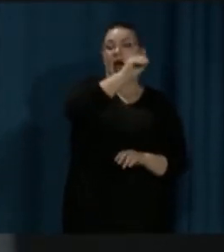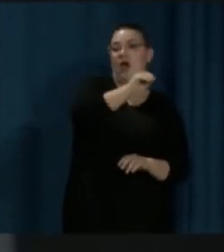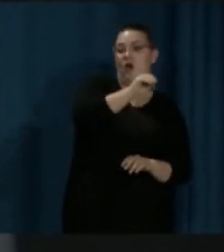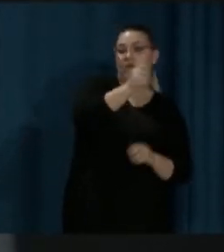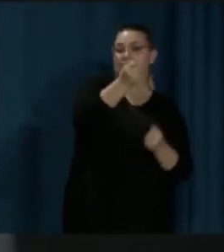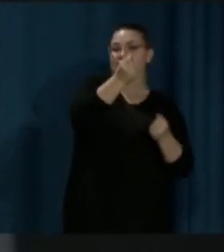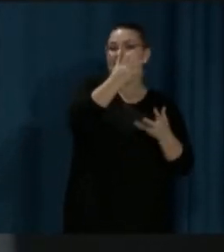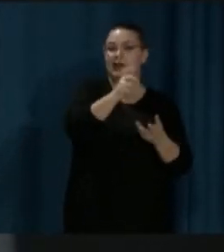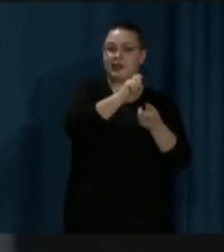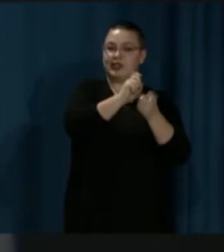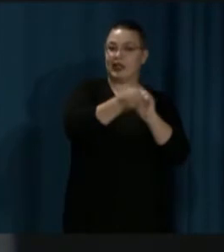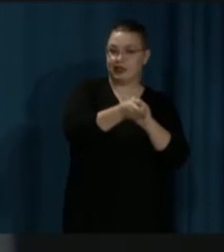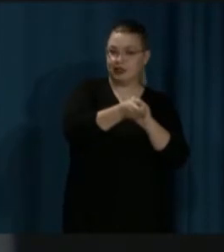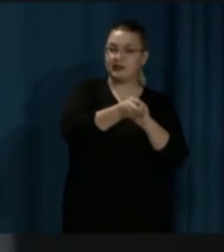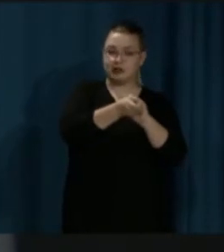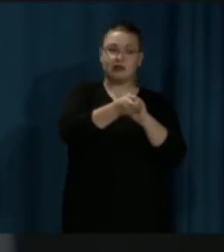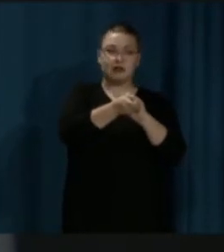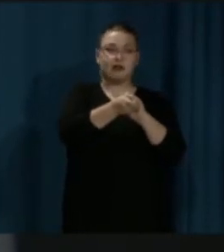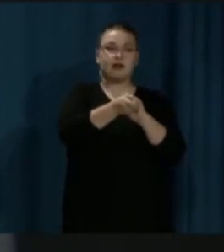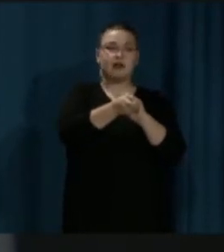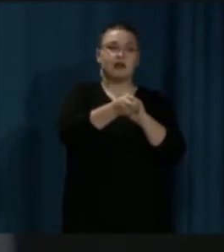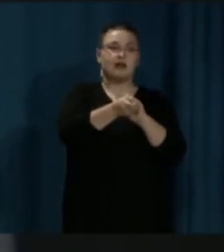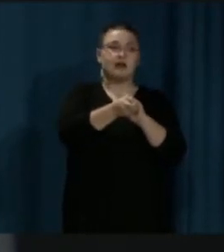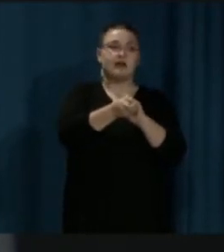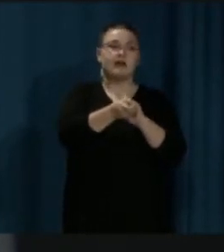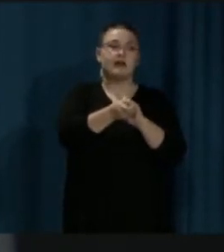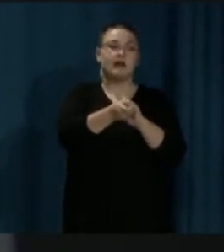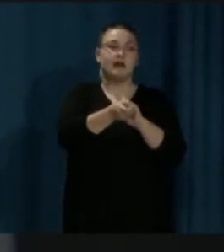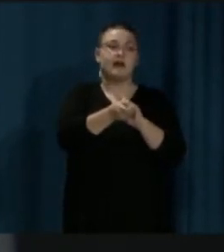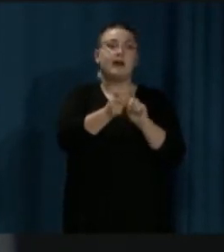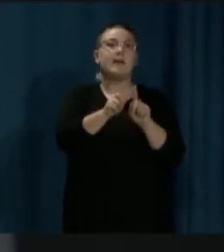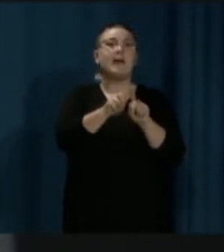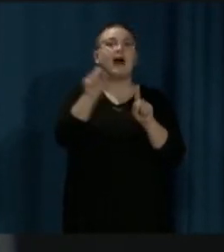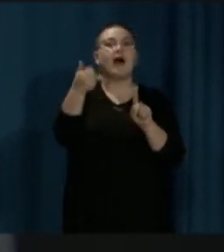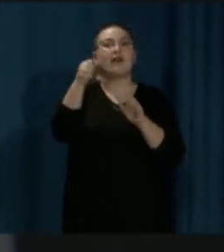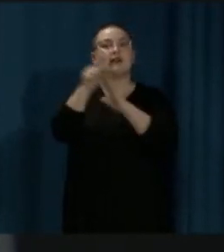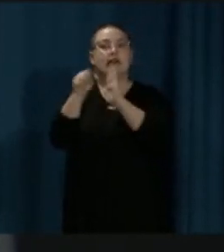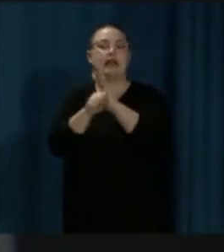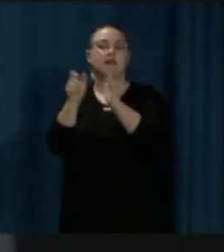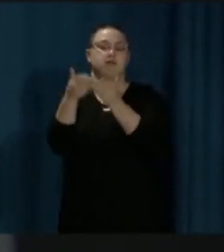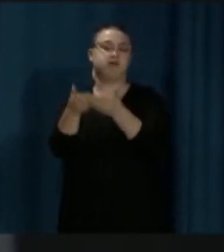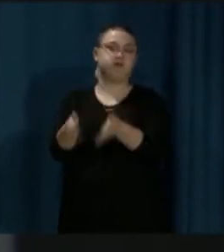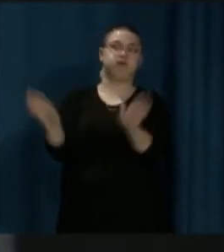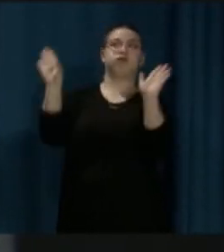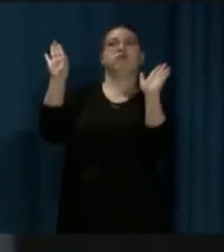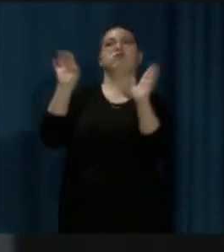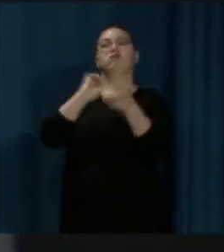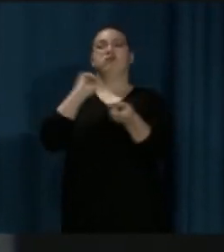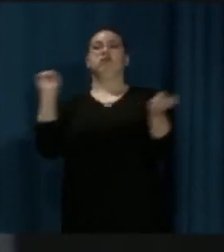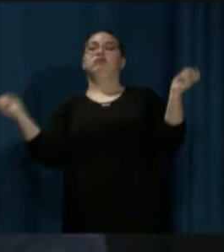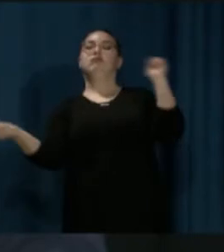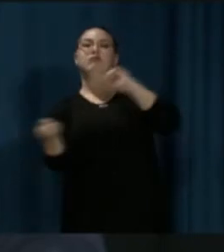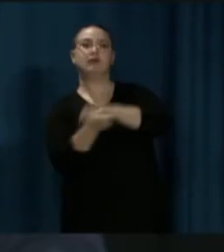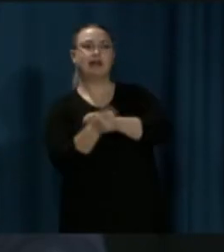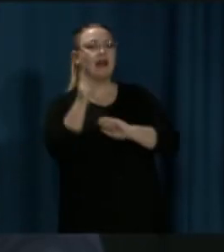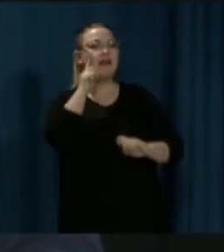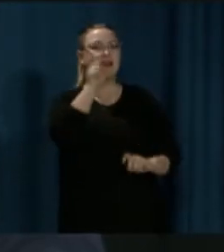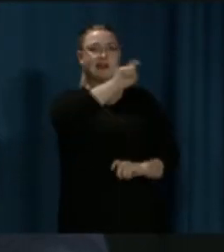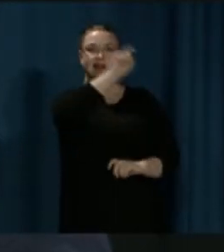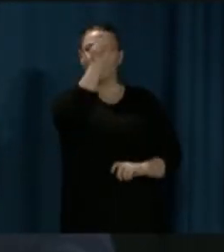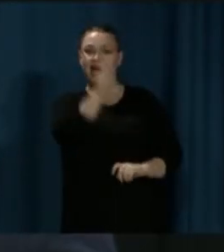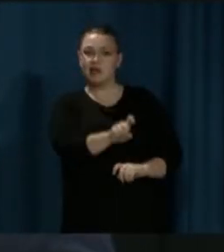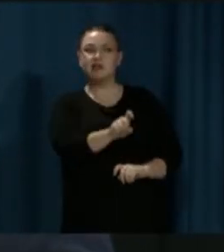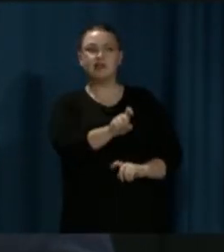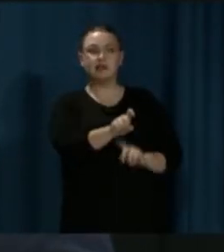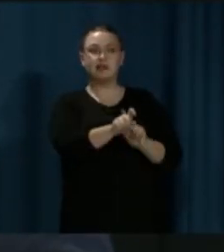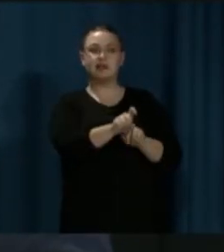not as broad as maybe as would have happened in a few other states. Right. Since the 2020 election. Texas was pretty